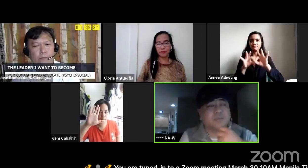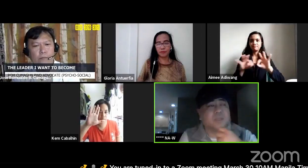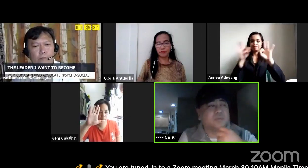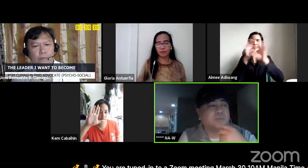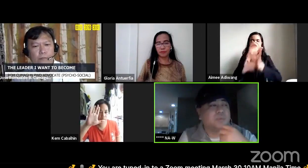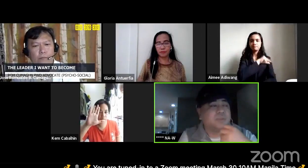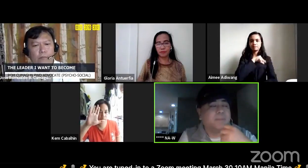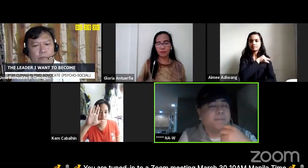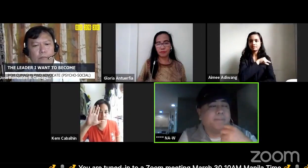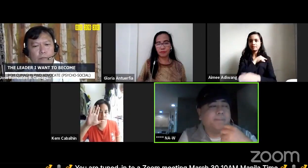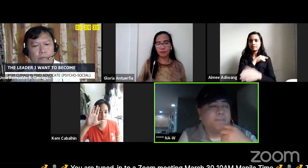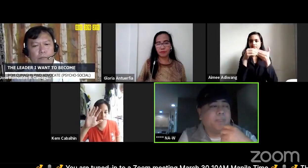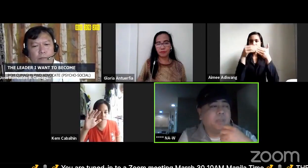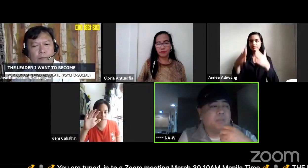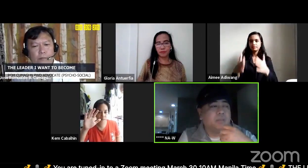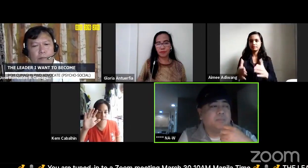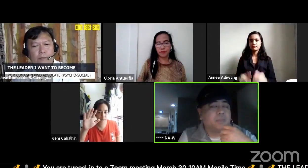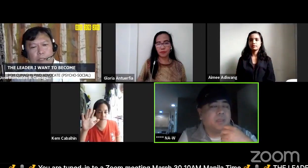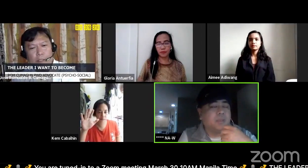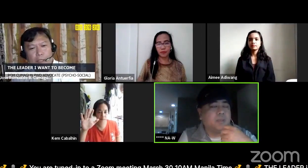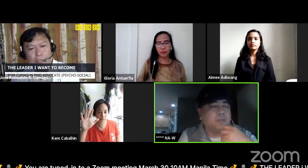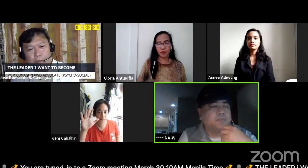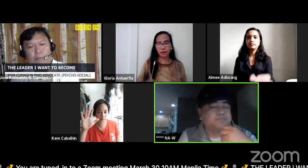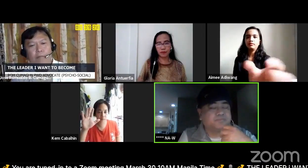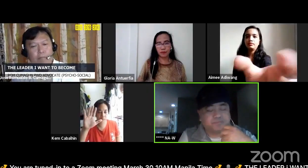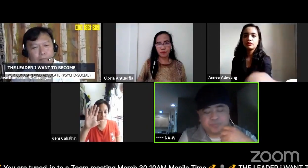qualities that stood out with me.